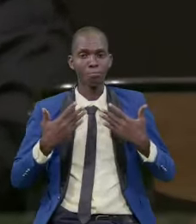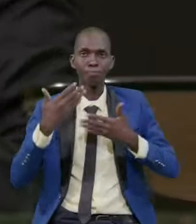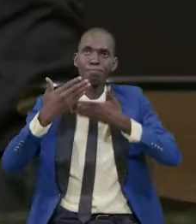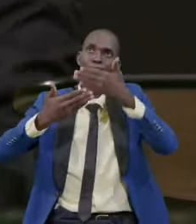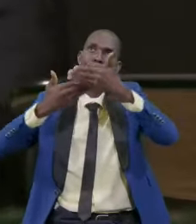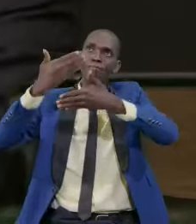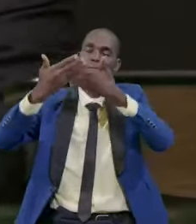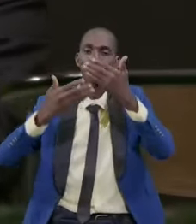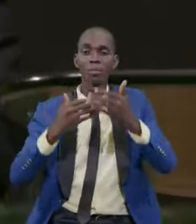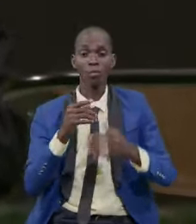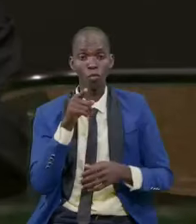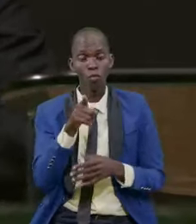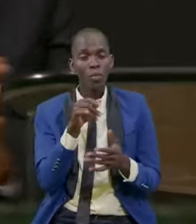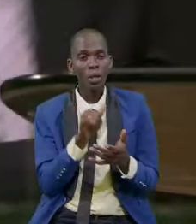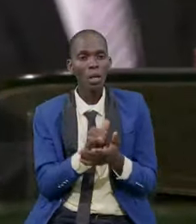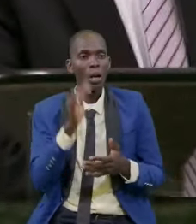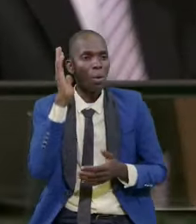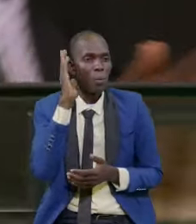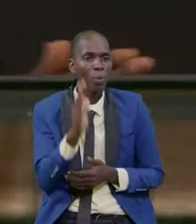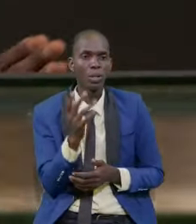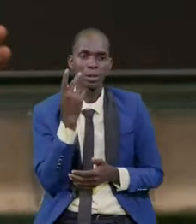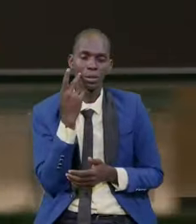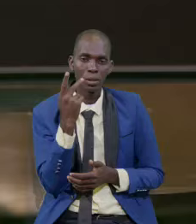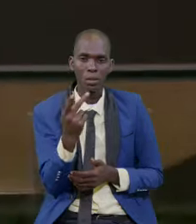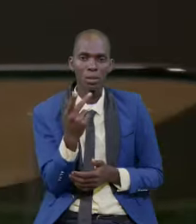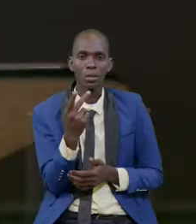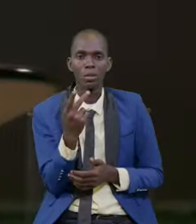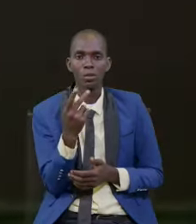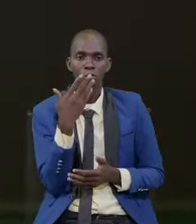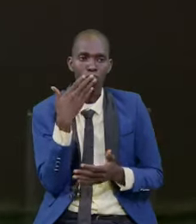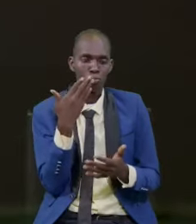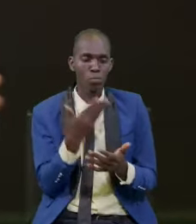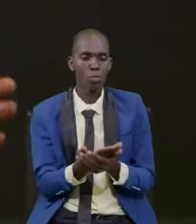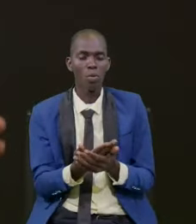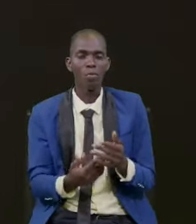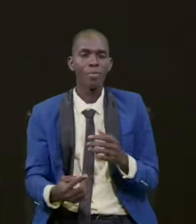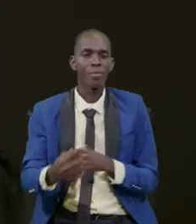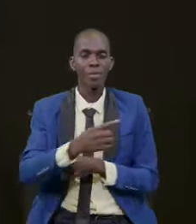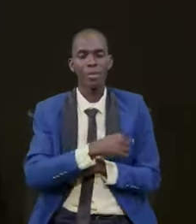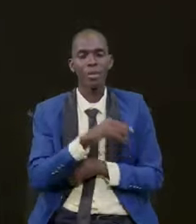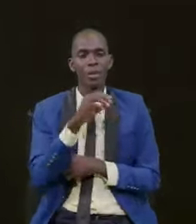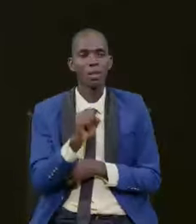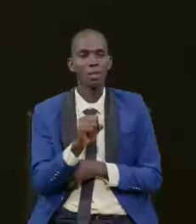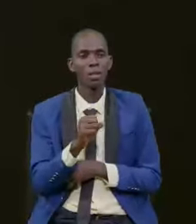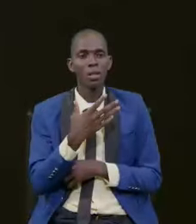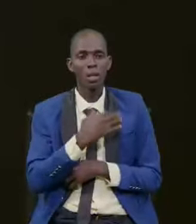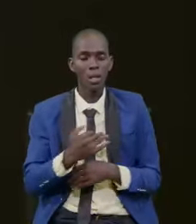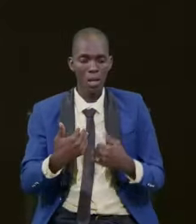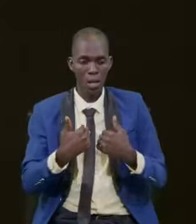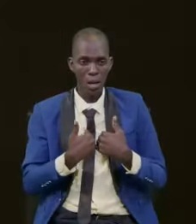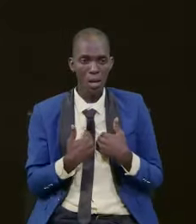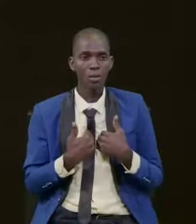progressing. He that will see good days and have